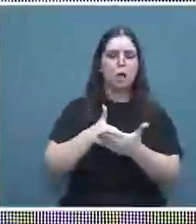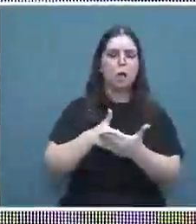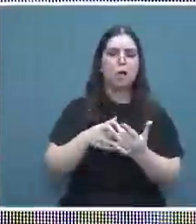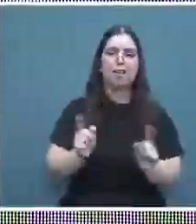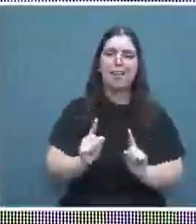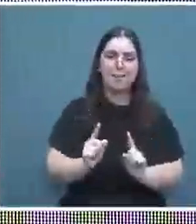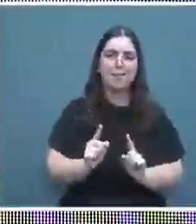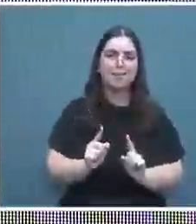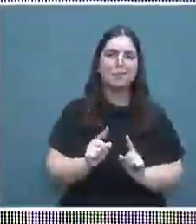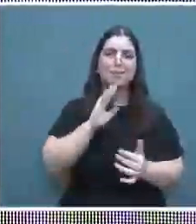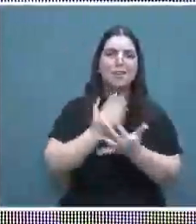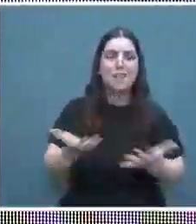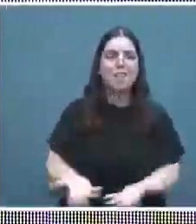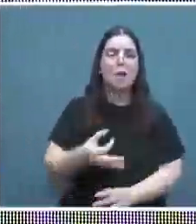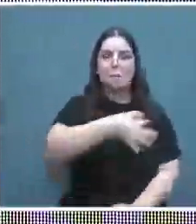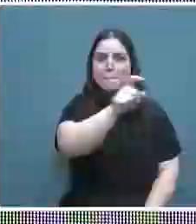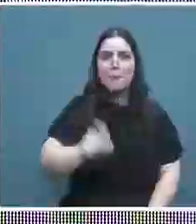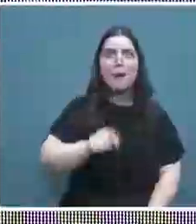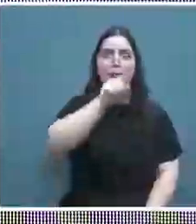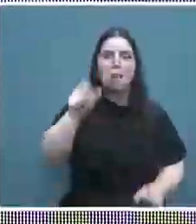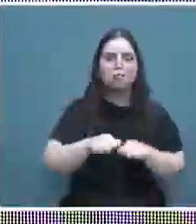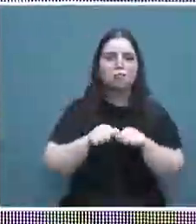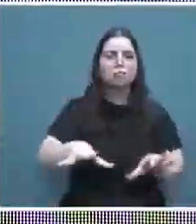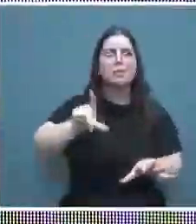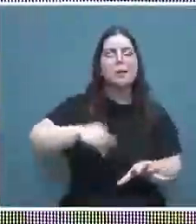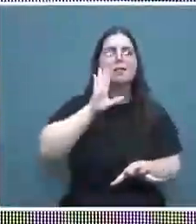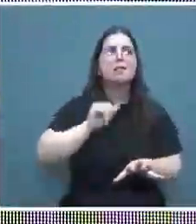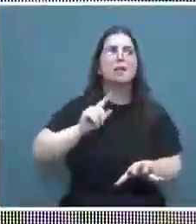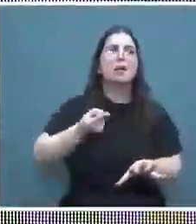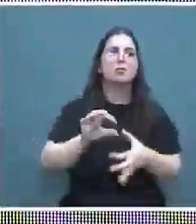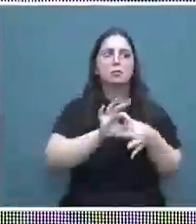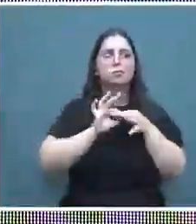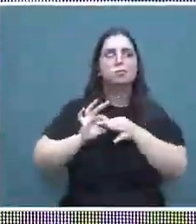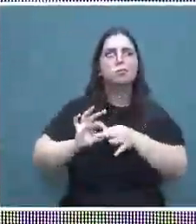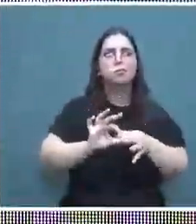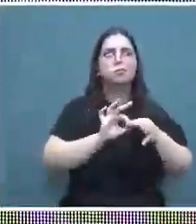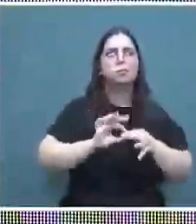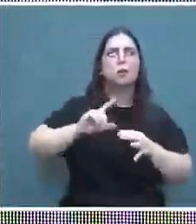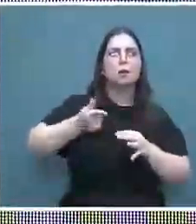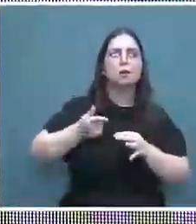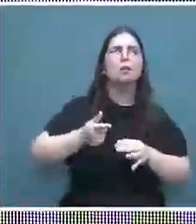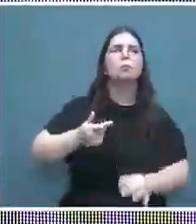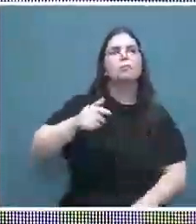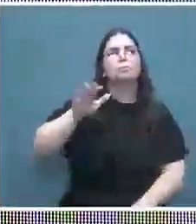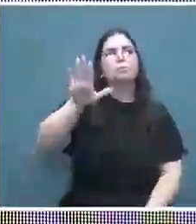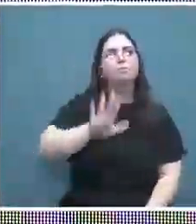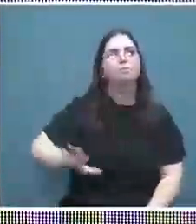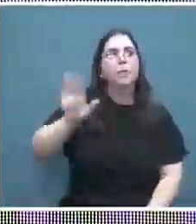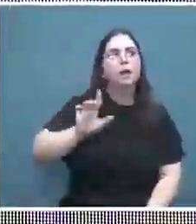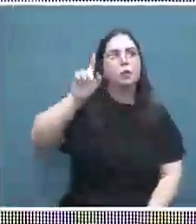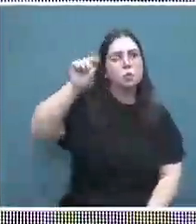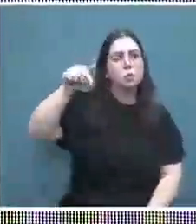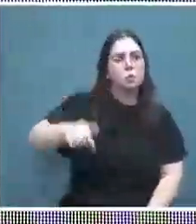whatever she is doing now, to promote peace around the world and to try to reconcile as much as possible the North and South Korea. So these